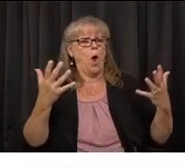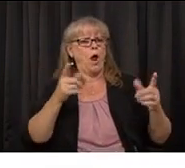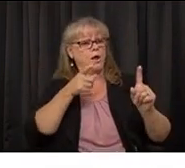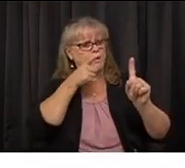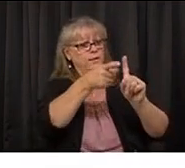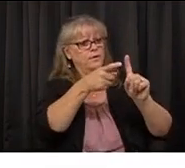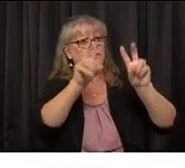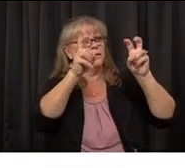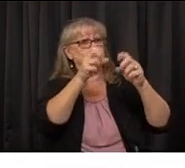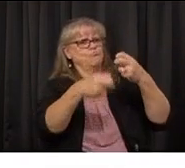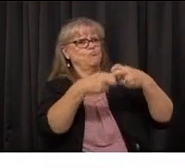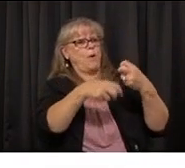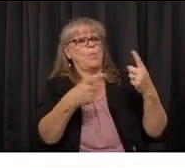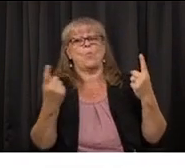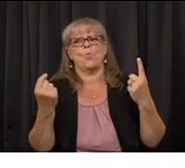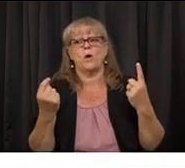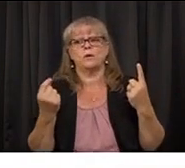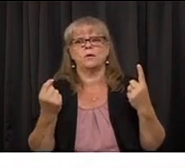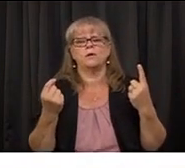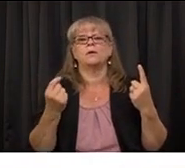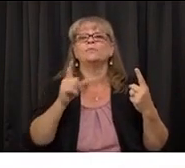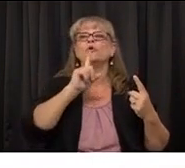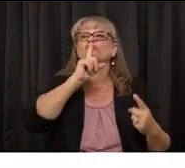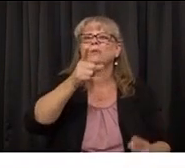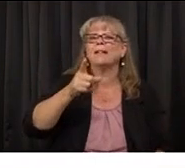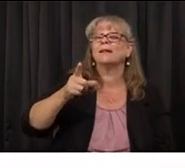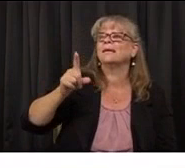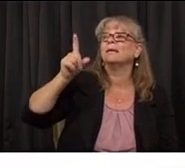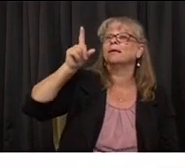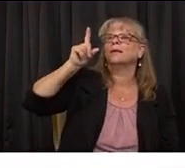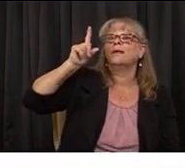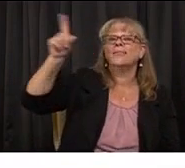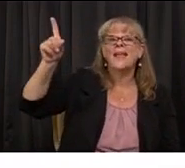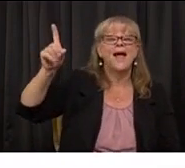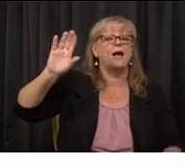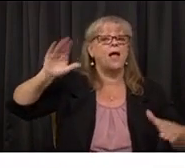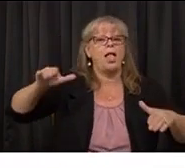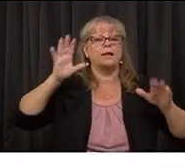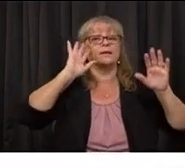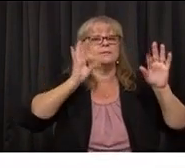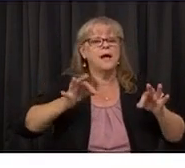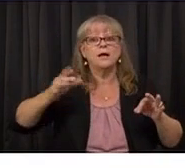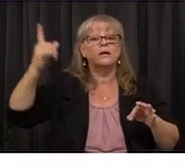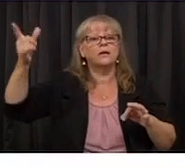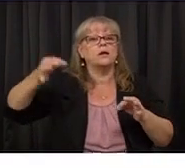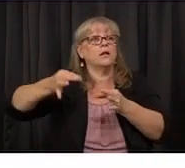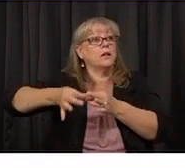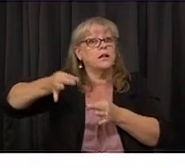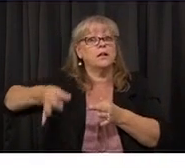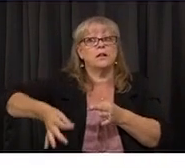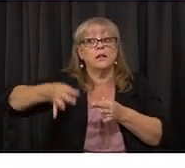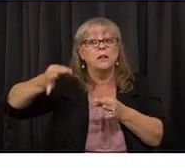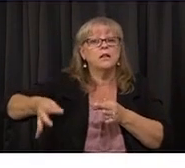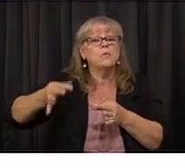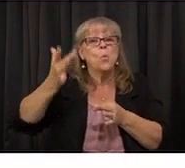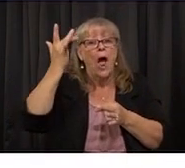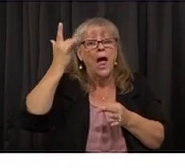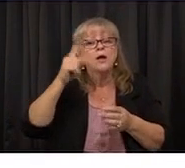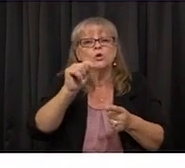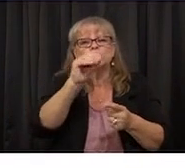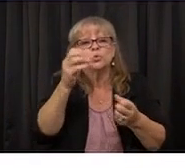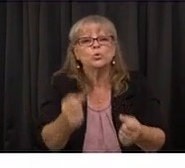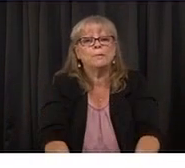10 days instead of 1 or 2 days to process. It's because they were deluged with tests from the hot spots.